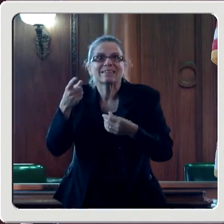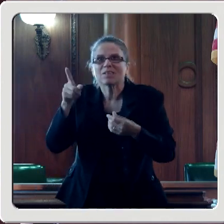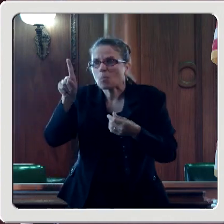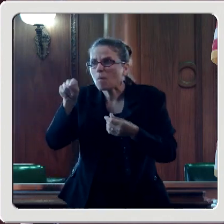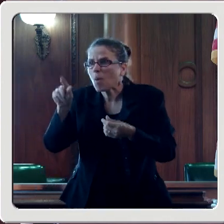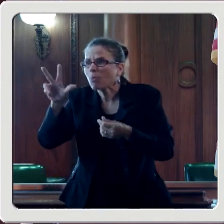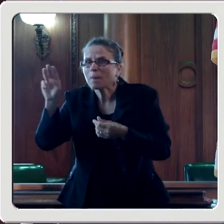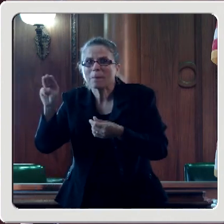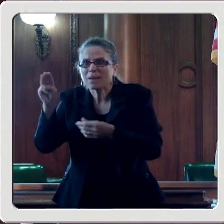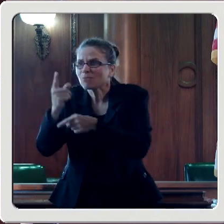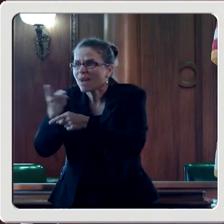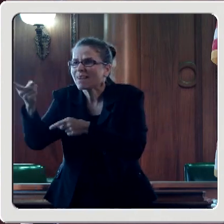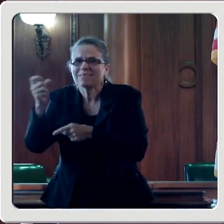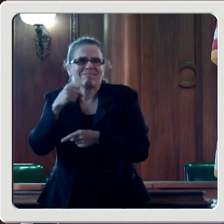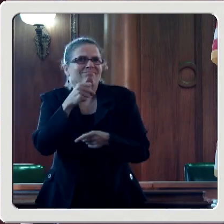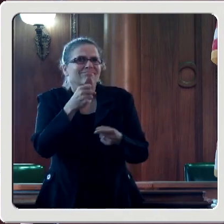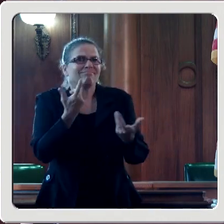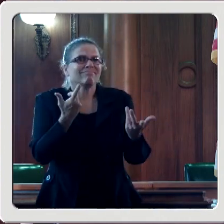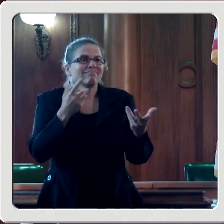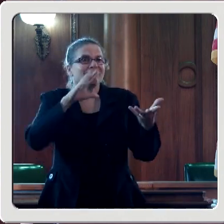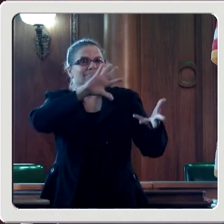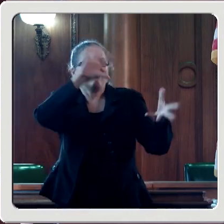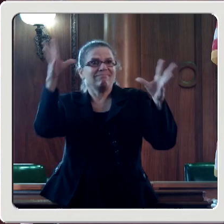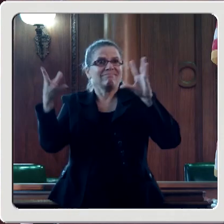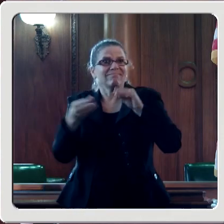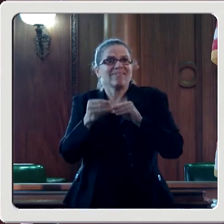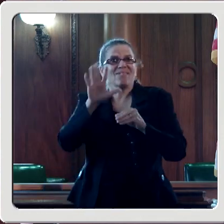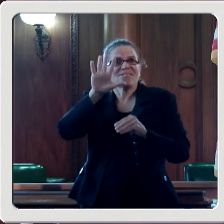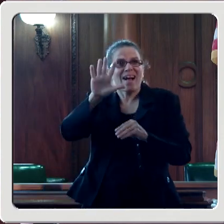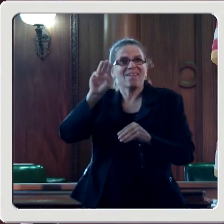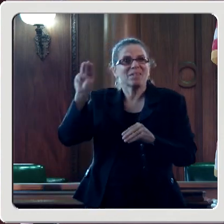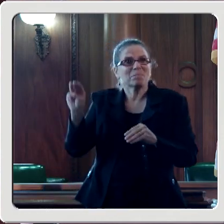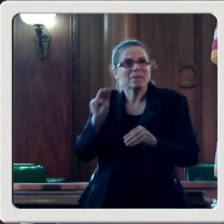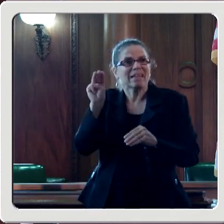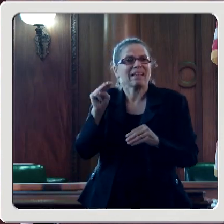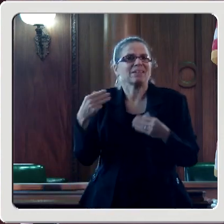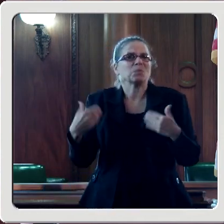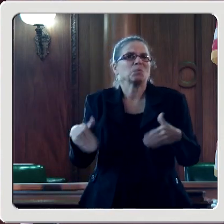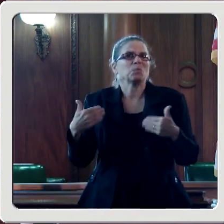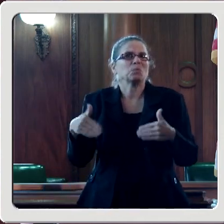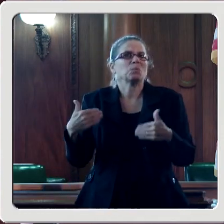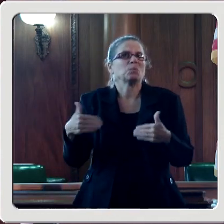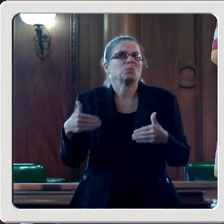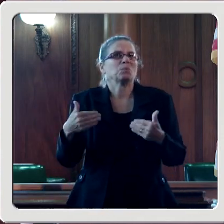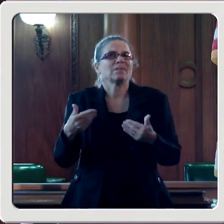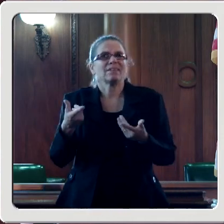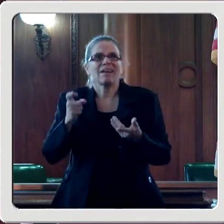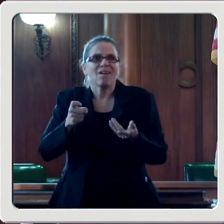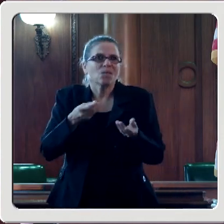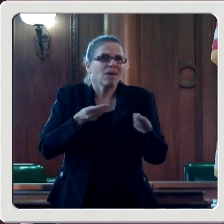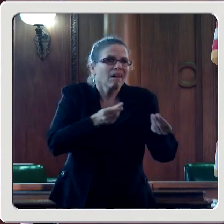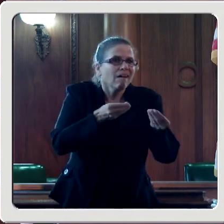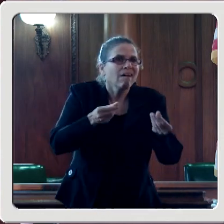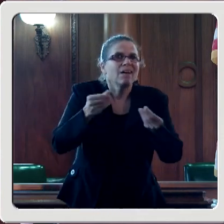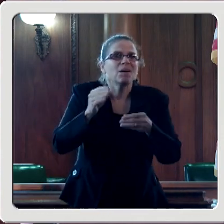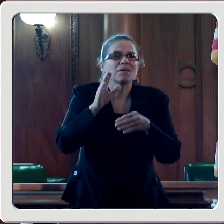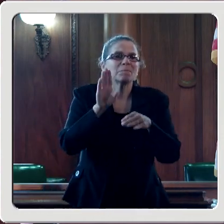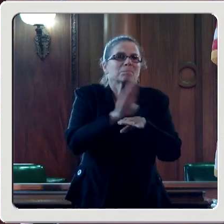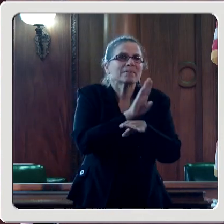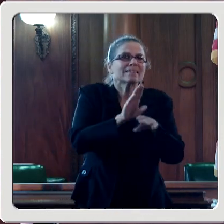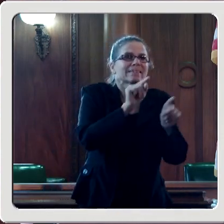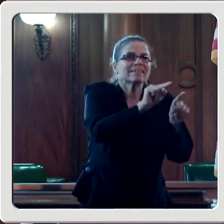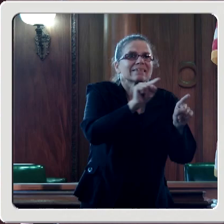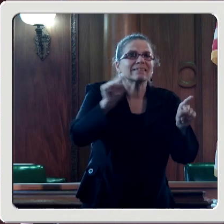Overall, about 5 million total, over 3 million going to all our small businesses, and these are grants. And very proud